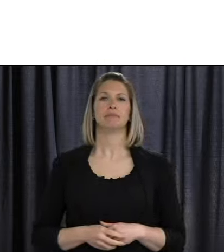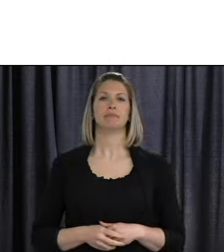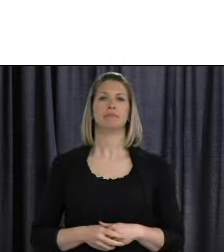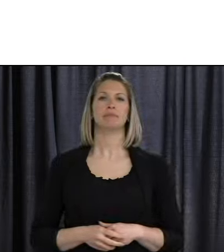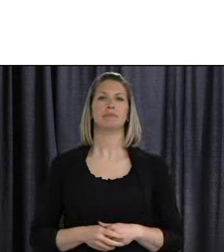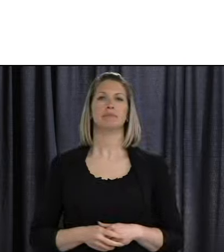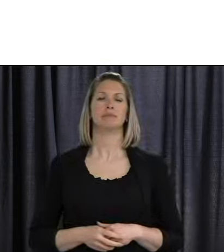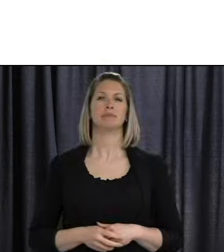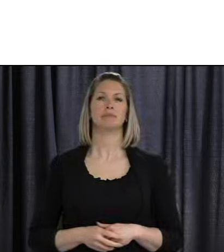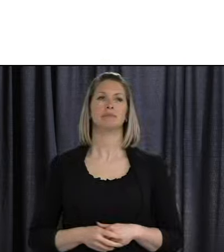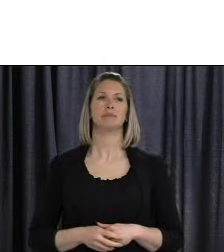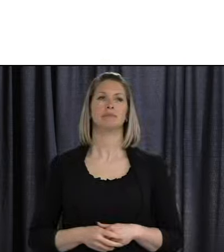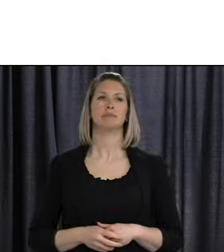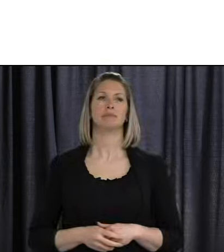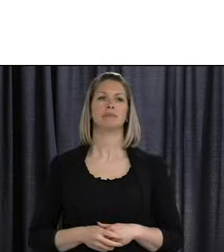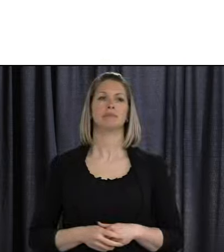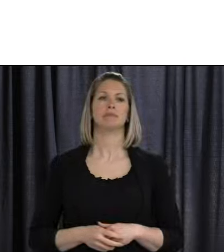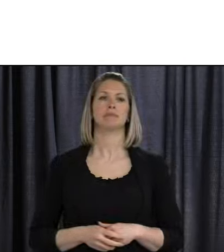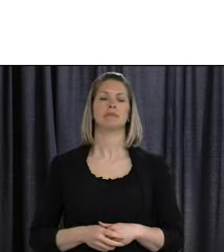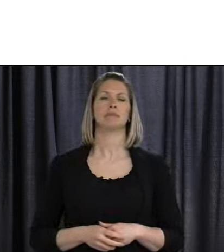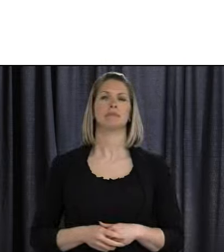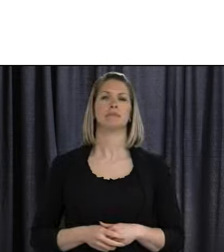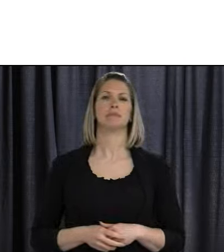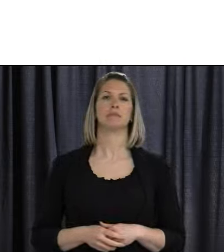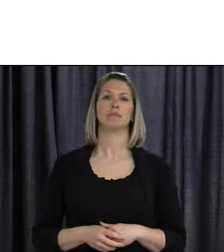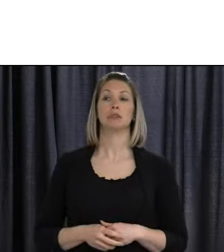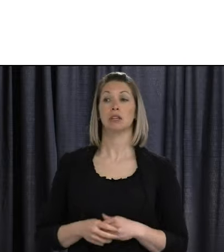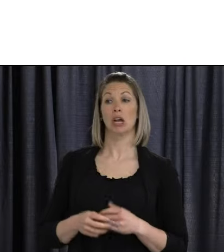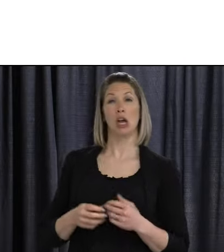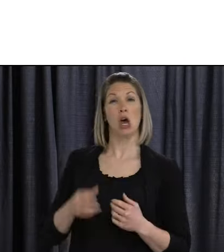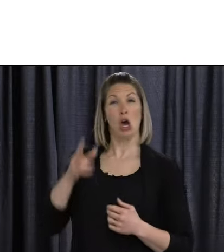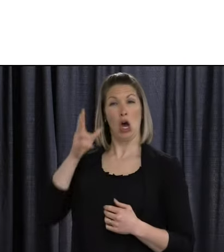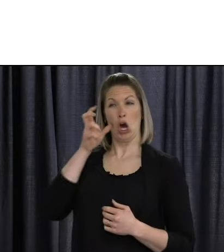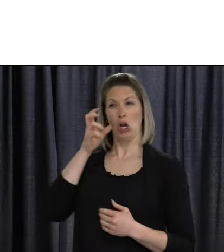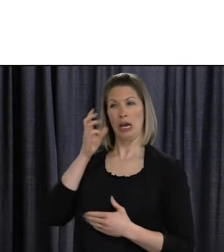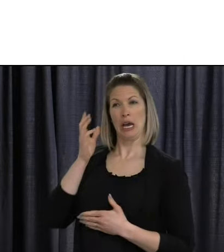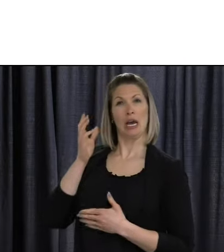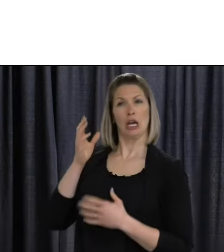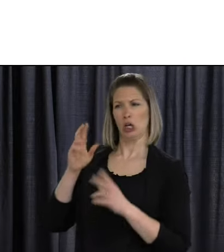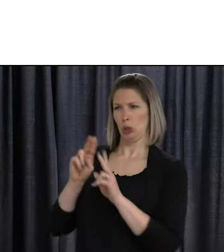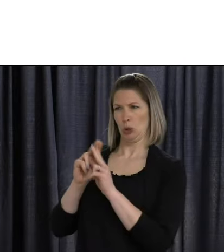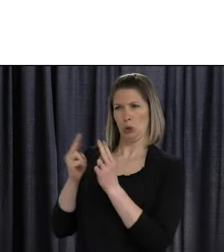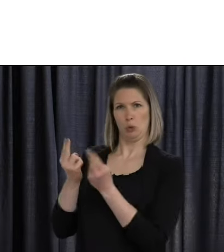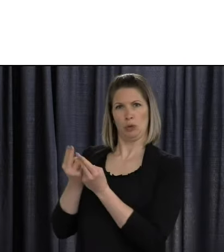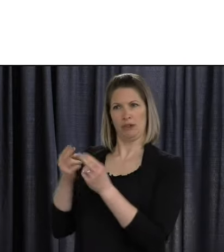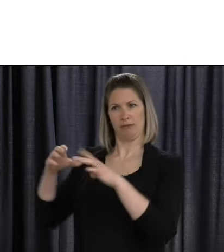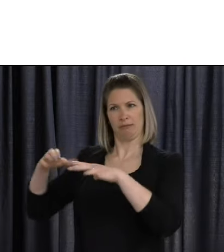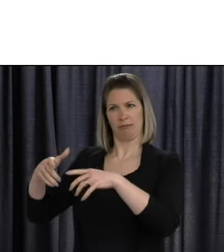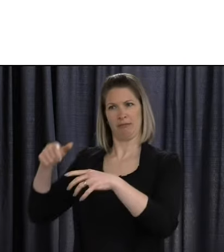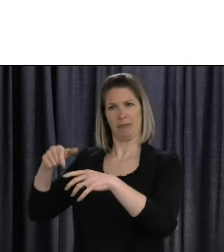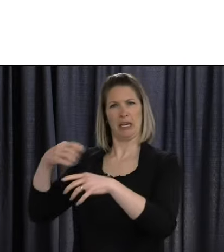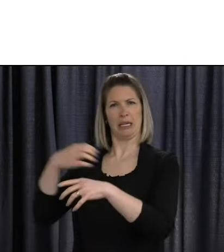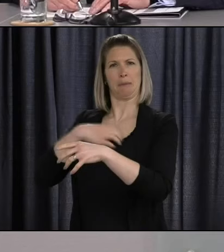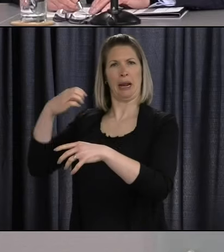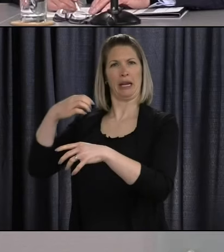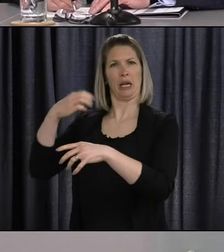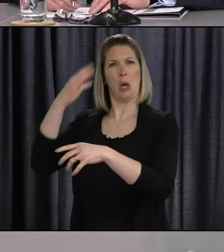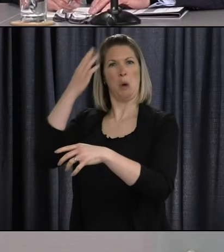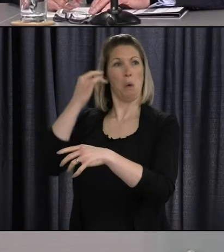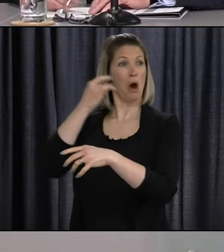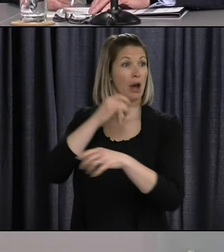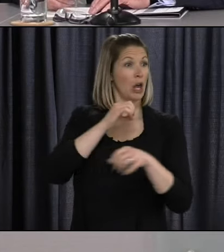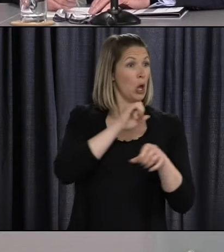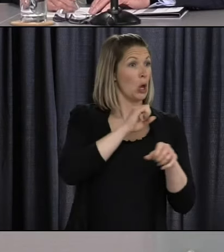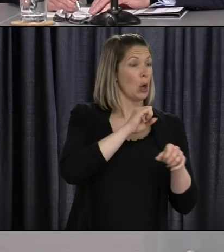We've heard concerns from unions that they weren't told when those around 90 healthcare workers needed to be